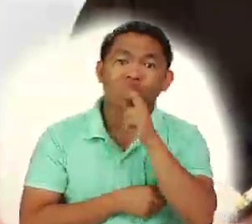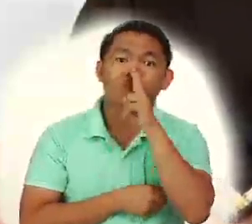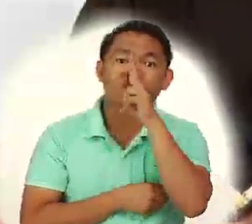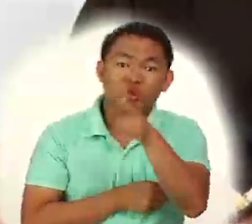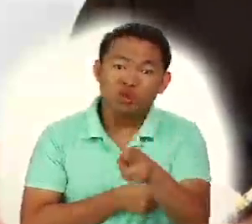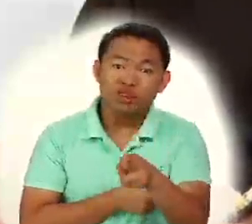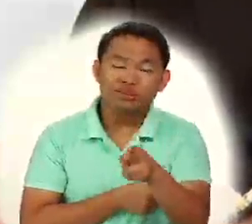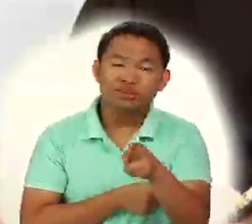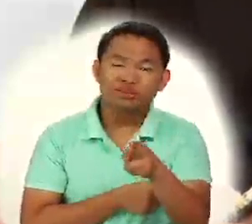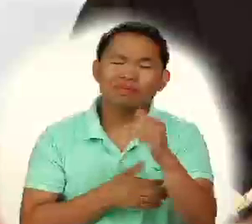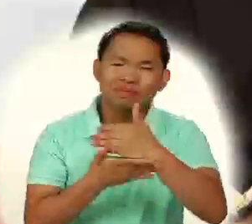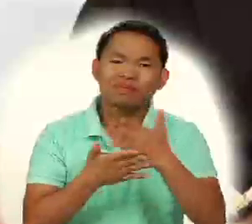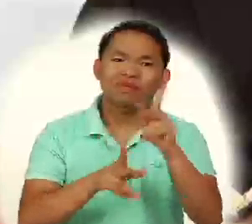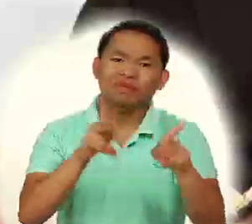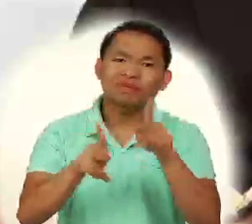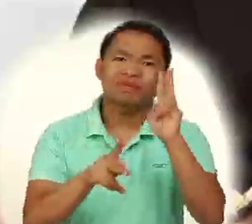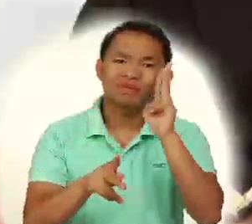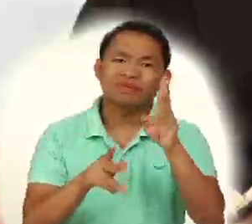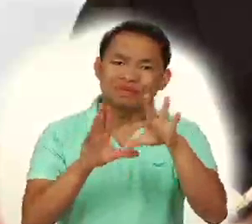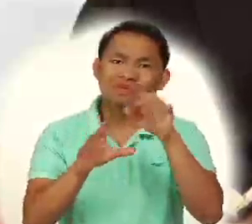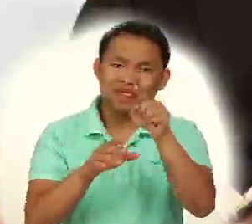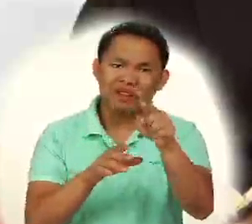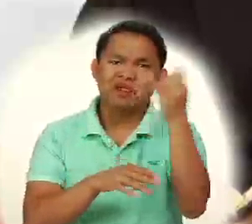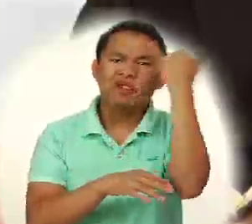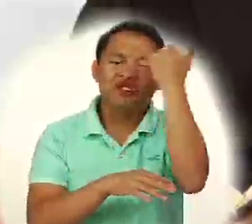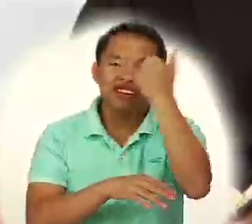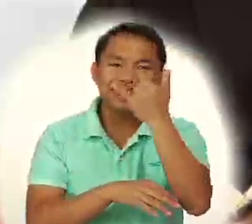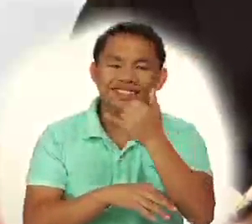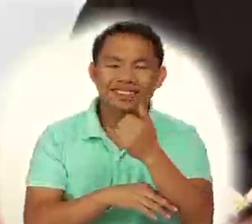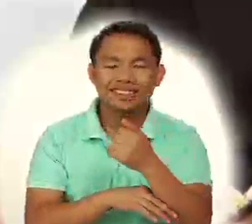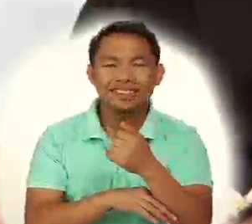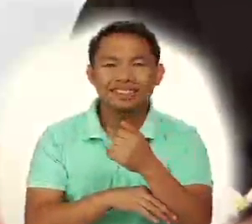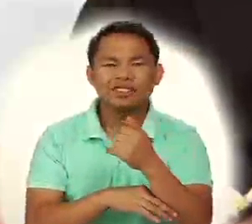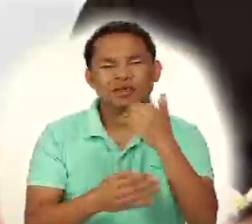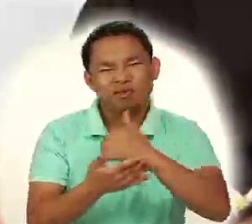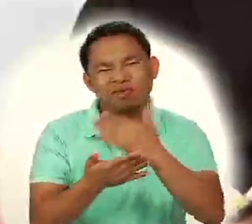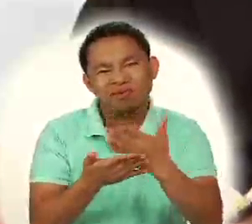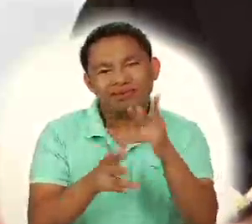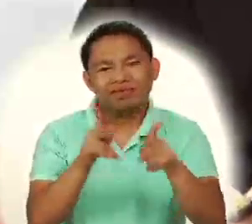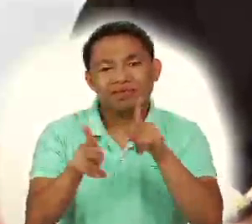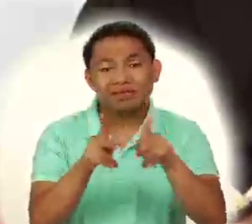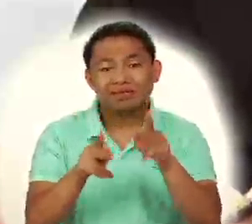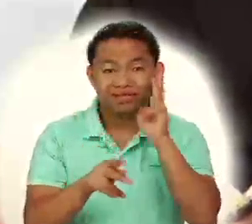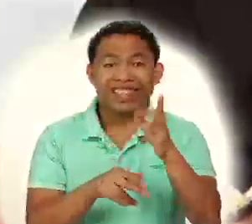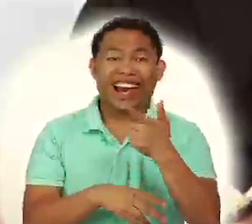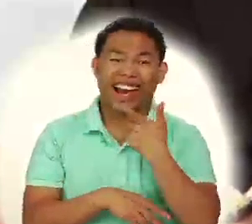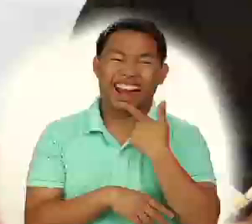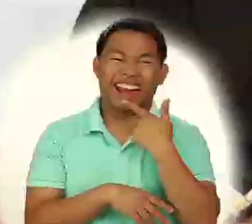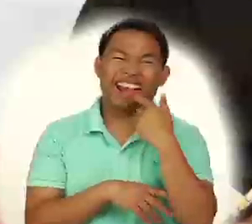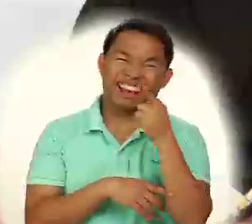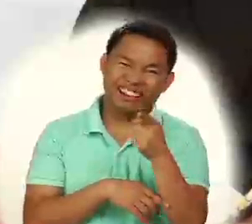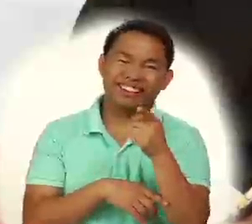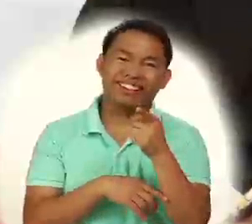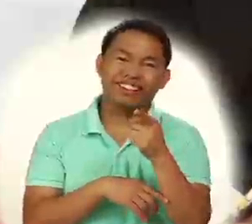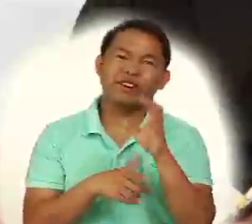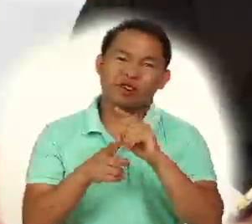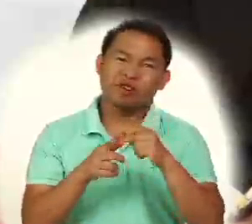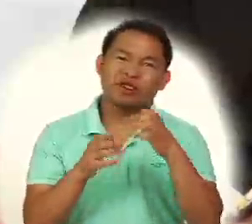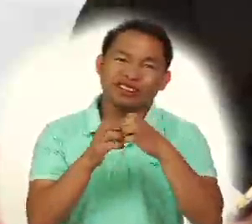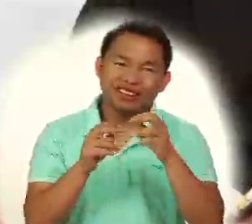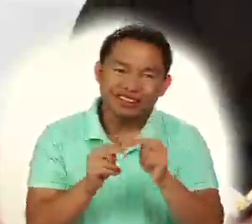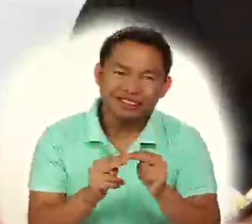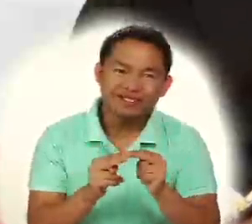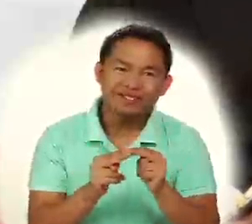I'm sure some people will find you absurd. Some people will laugh at you. Some people